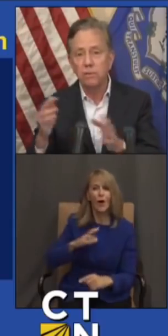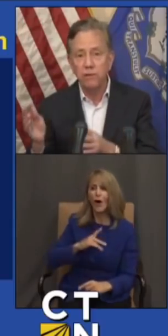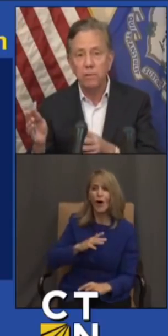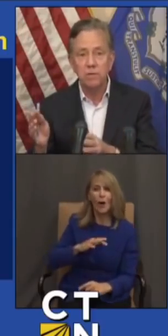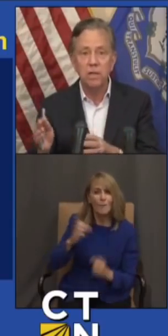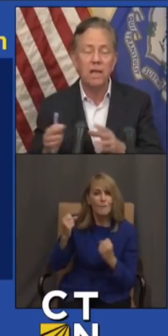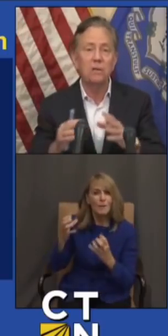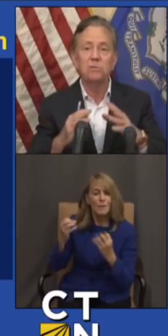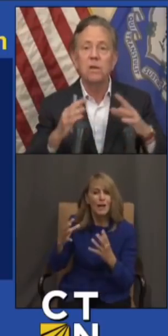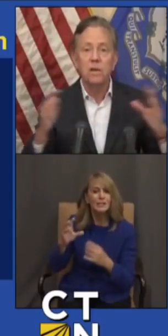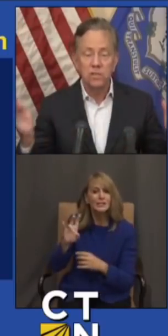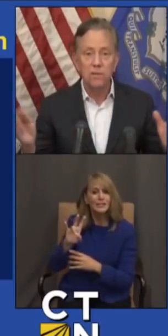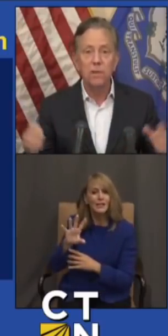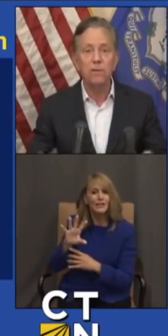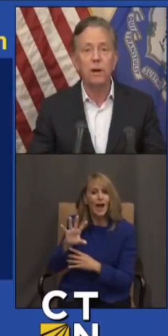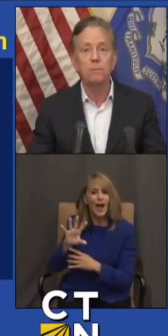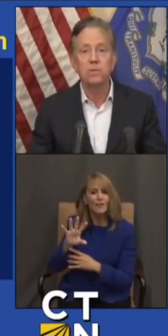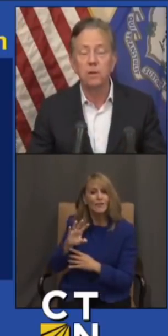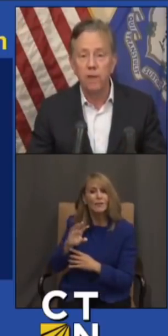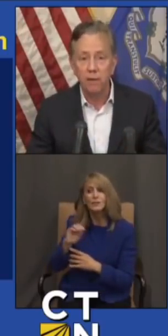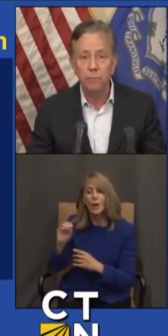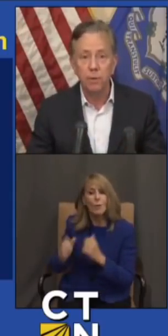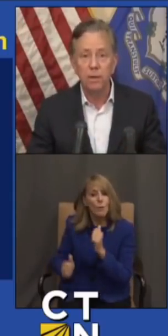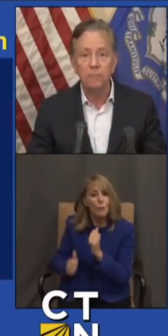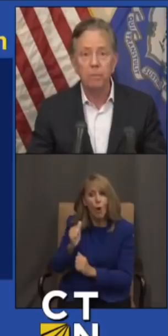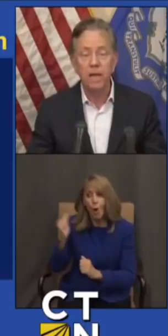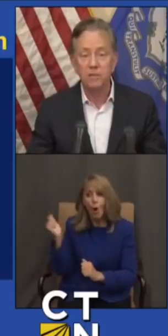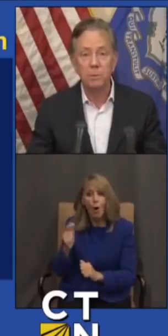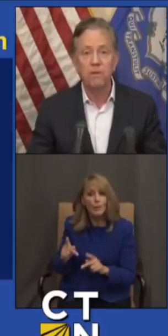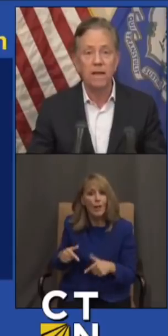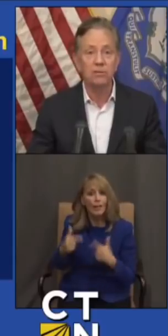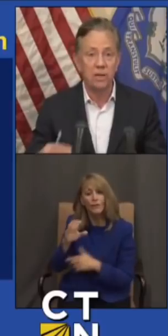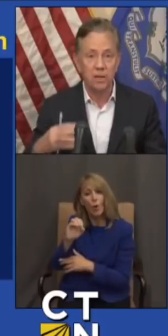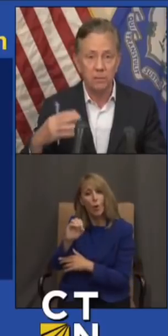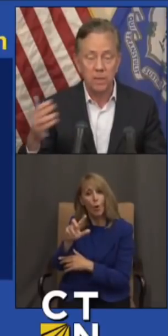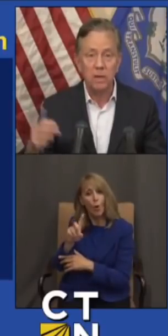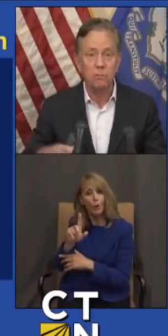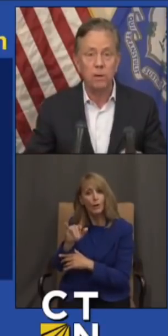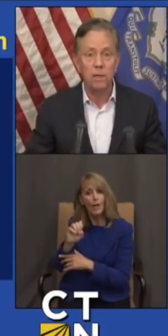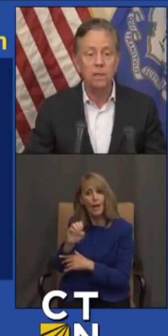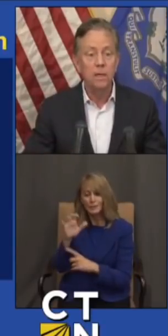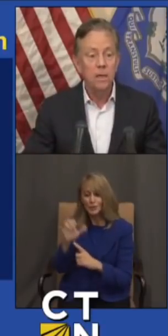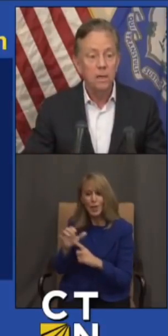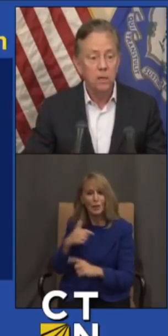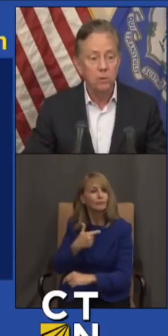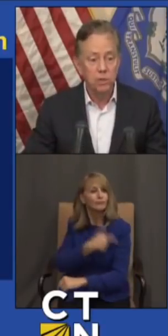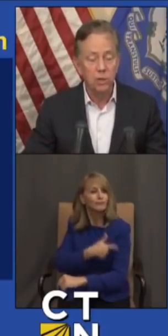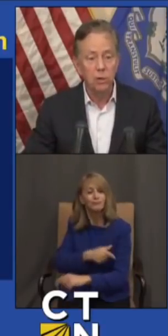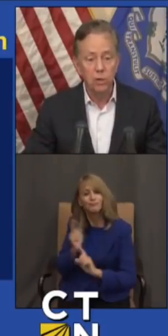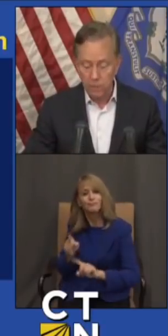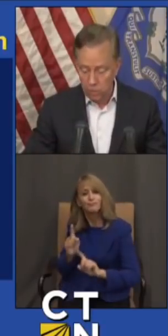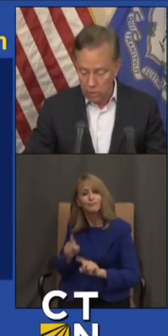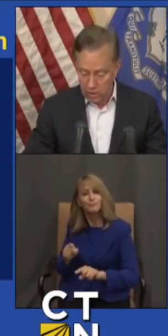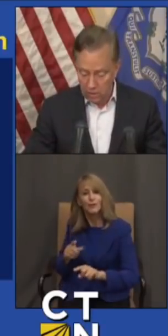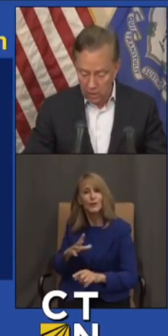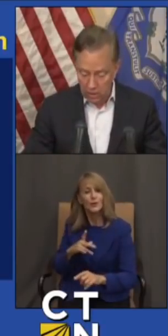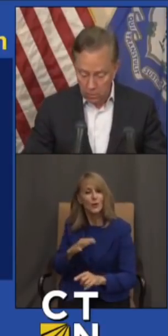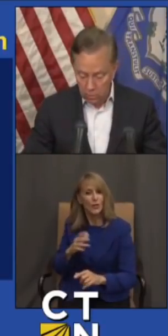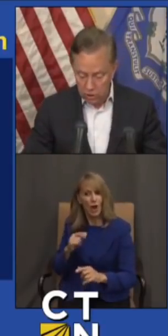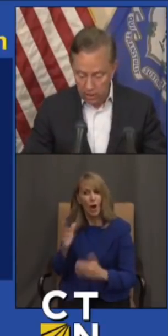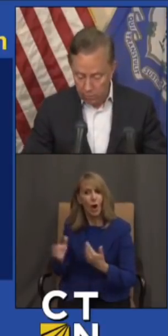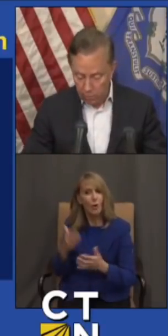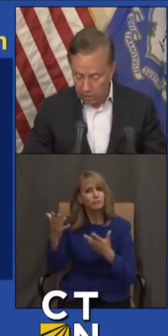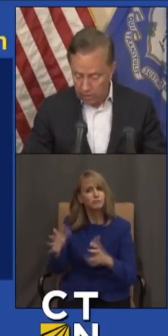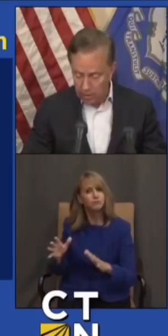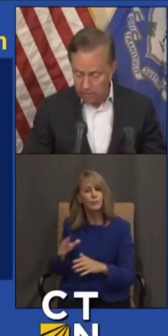not 75% of the adults, 75% of everybody has been vaccinated. I mean, they're really close to herd immunity there.